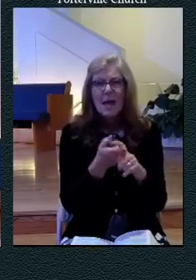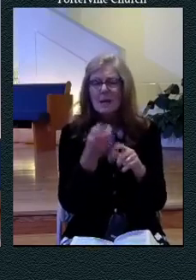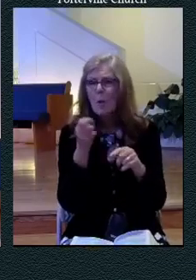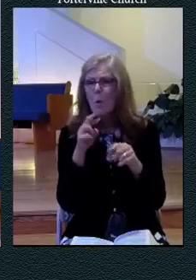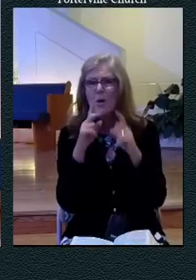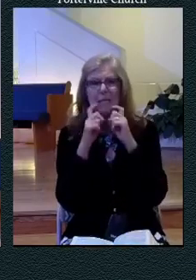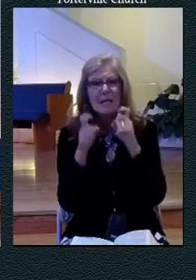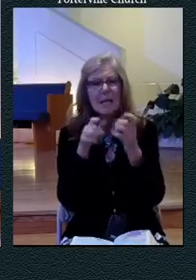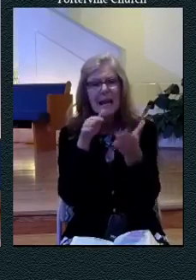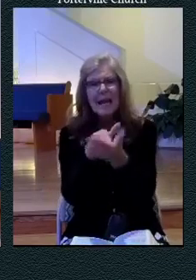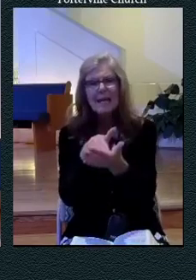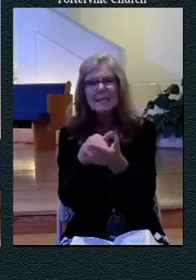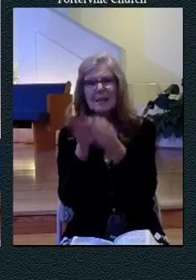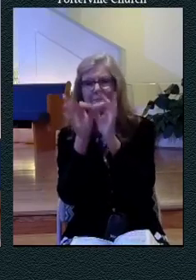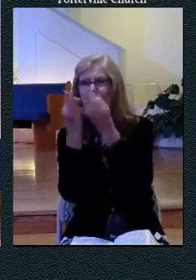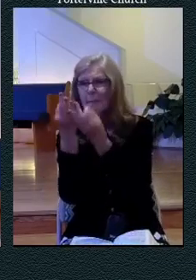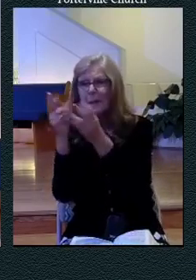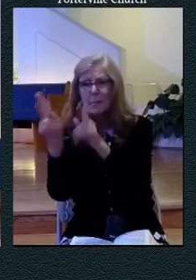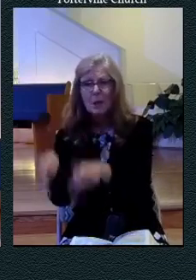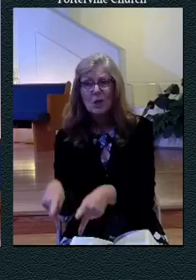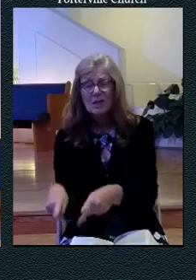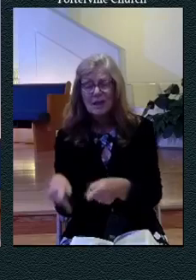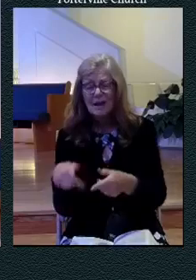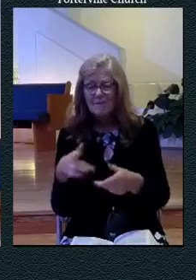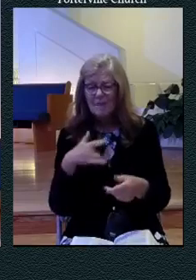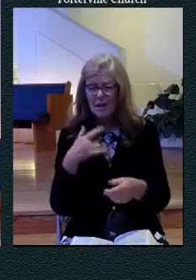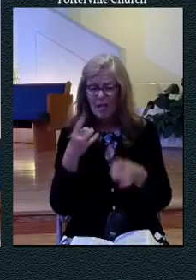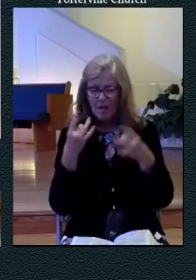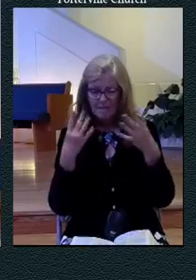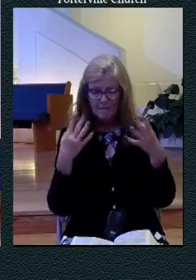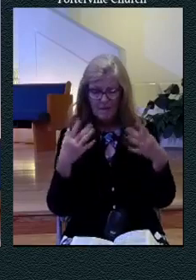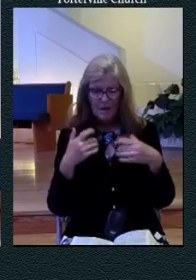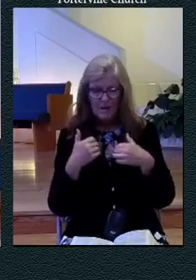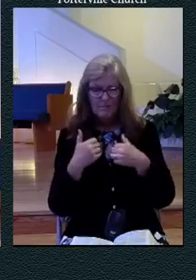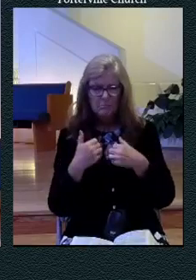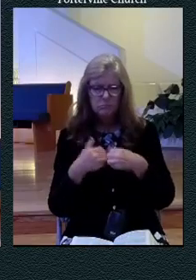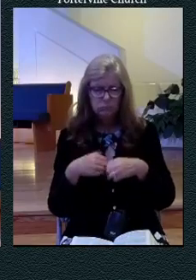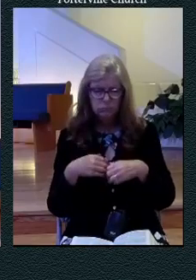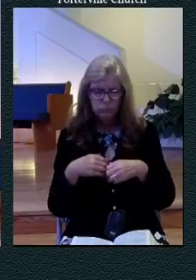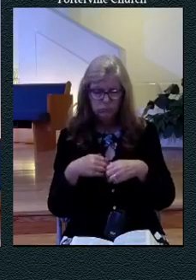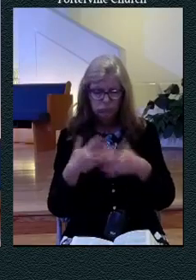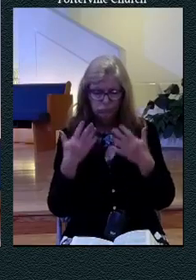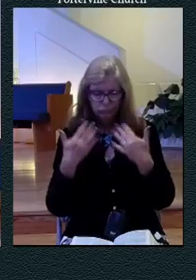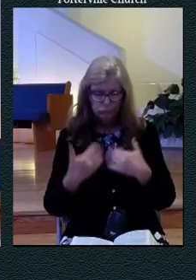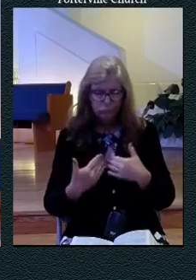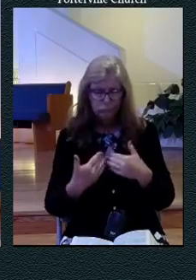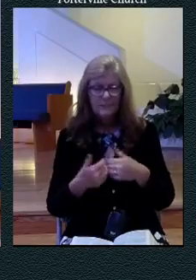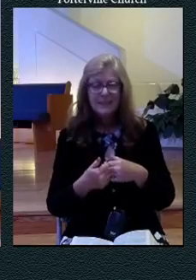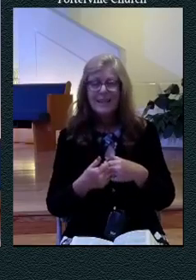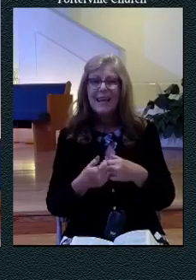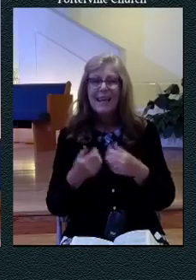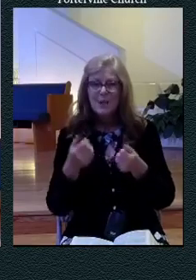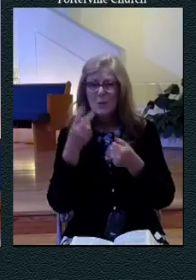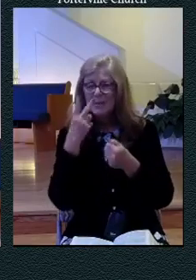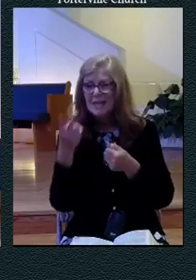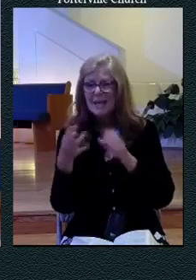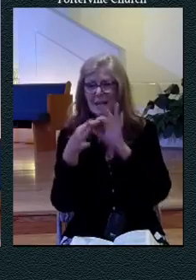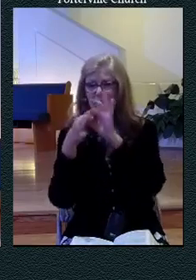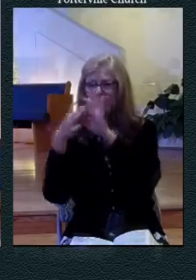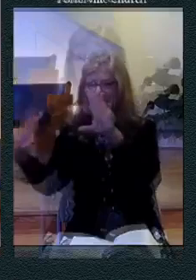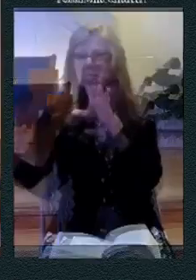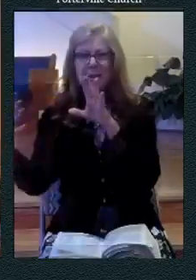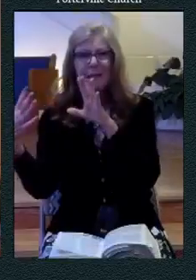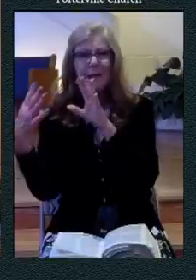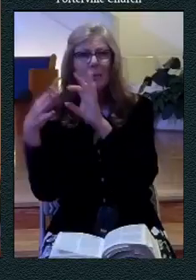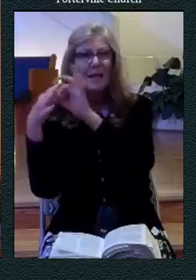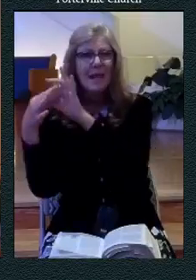deeply burdened by that failure? You feel it and you feel the fracture that it's made in the relationship. What is it that you need